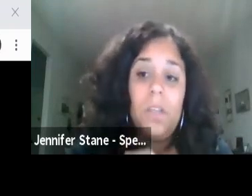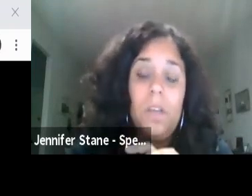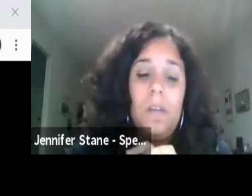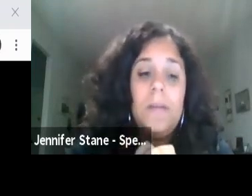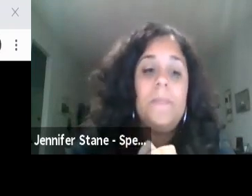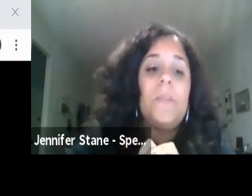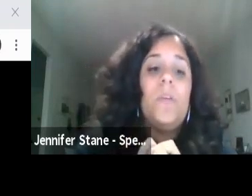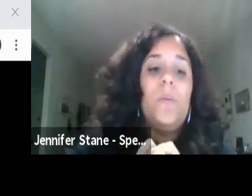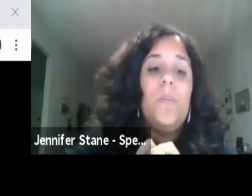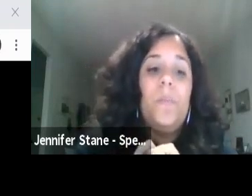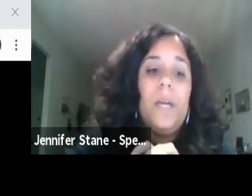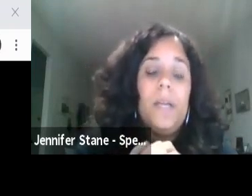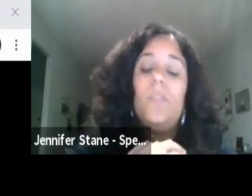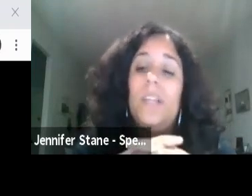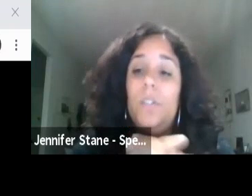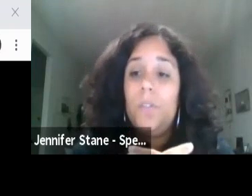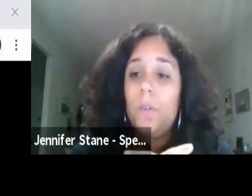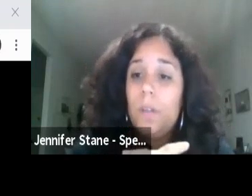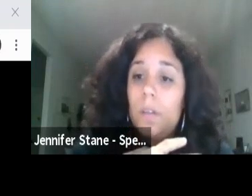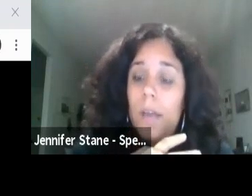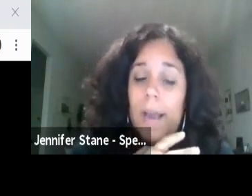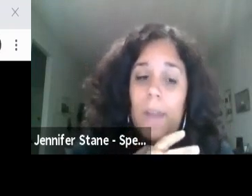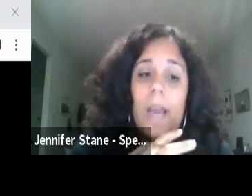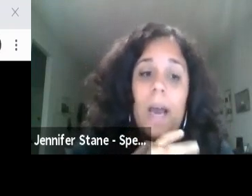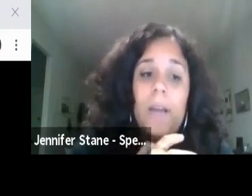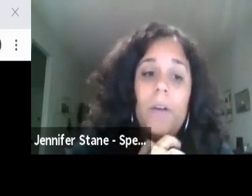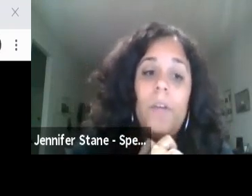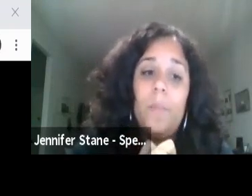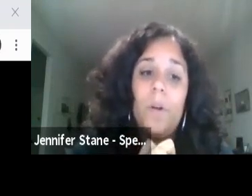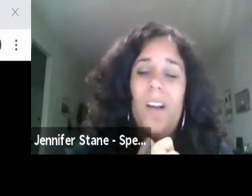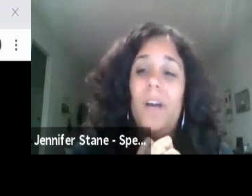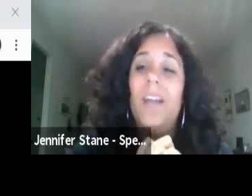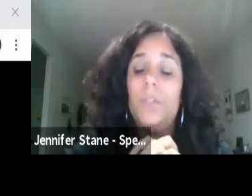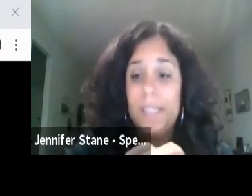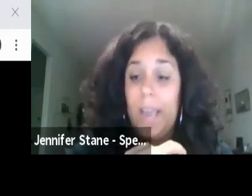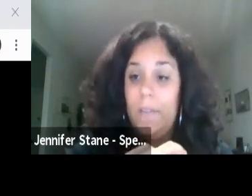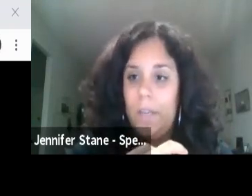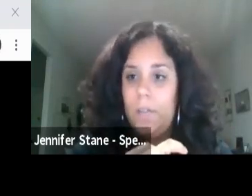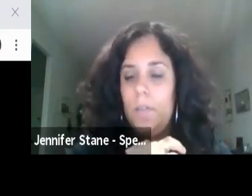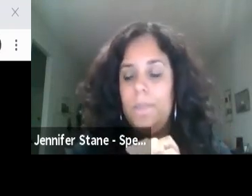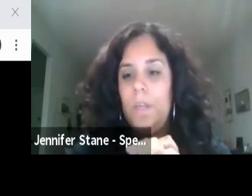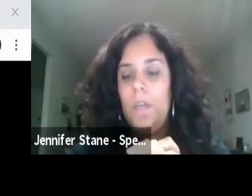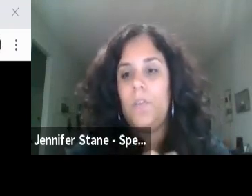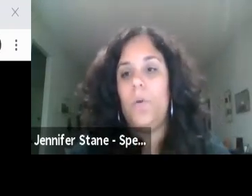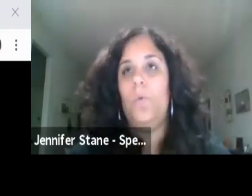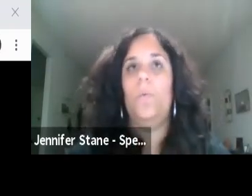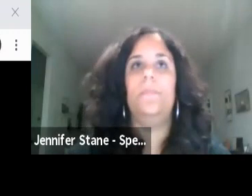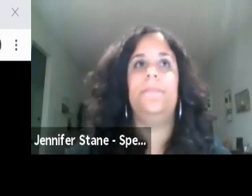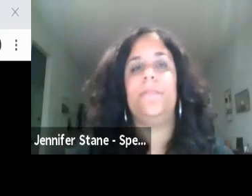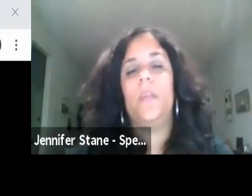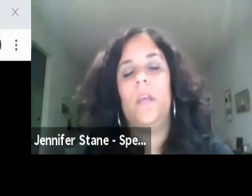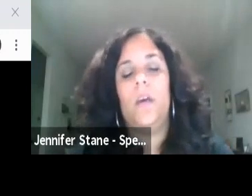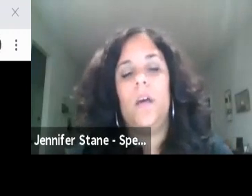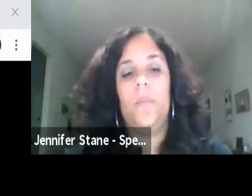population, but they do have a higher number of untreated cavities.